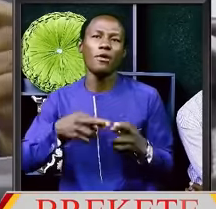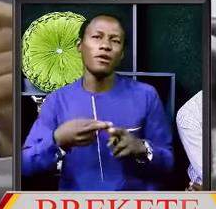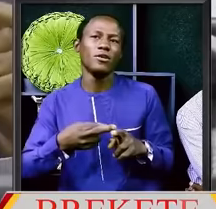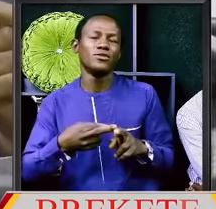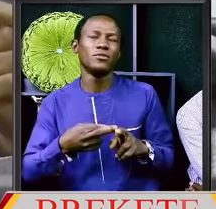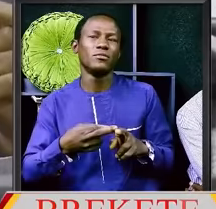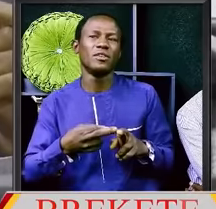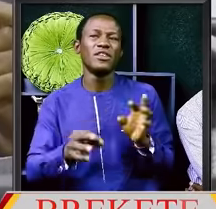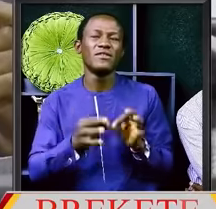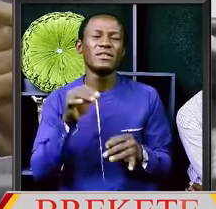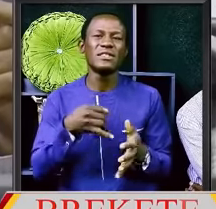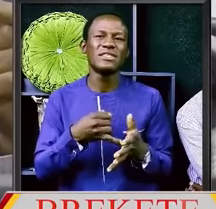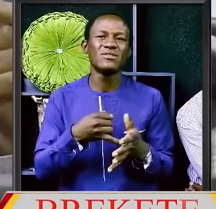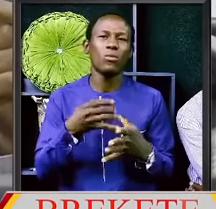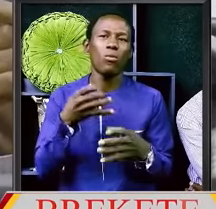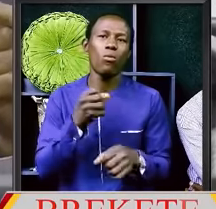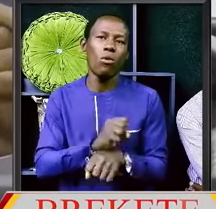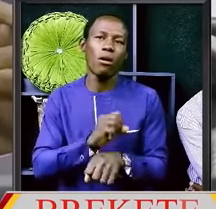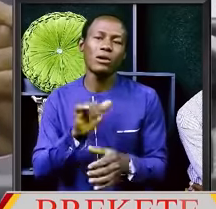work